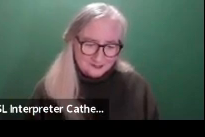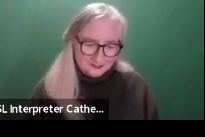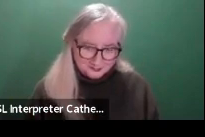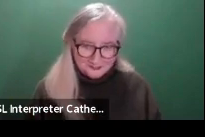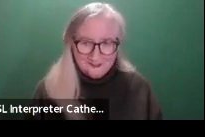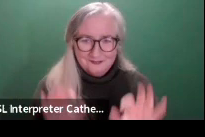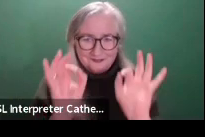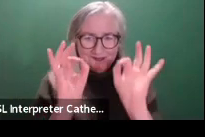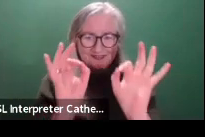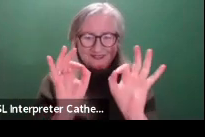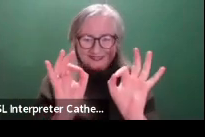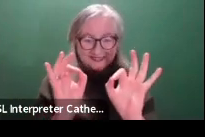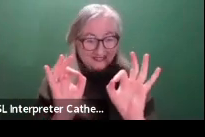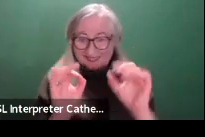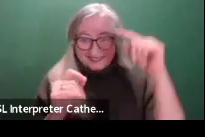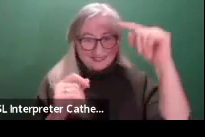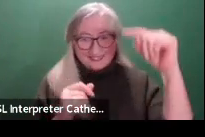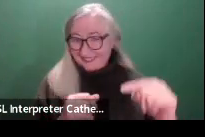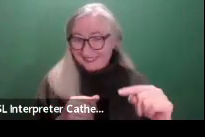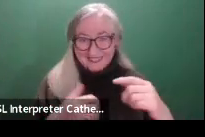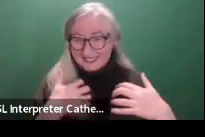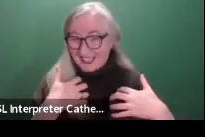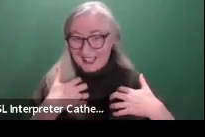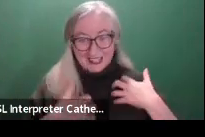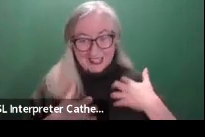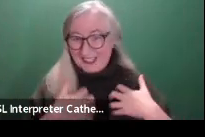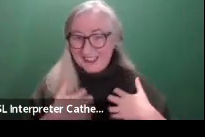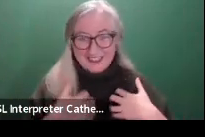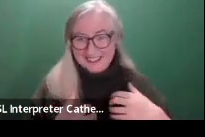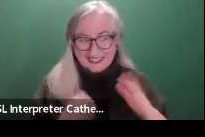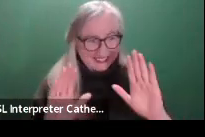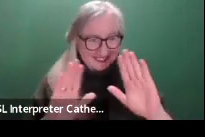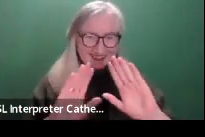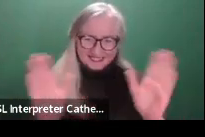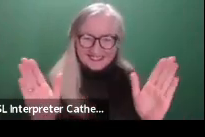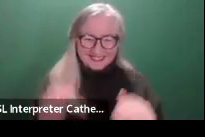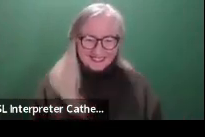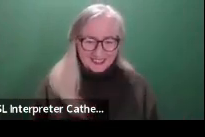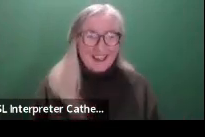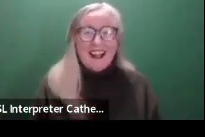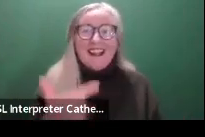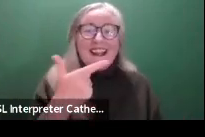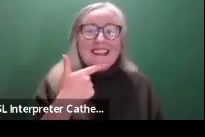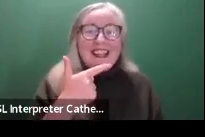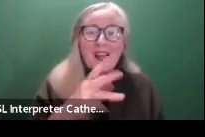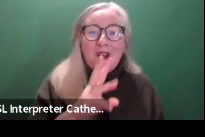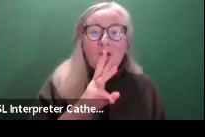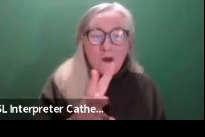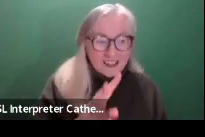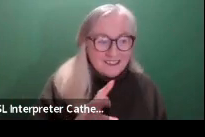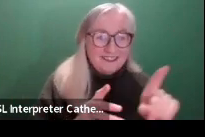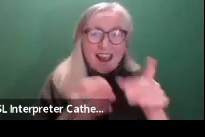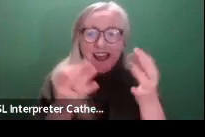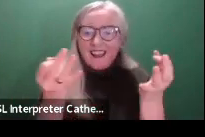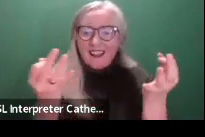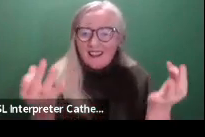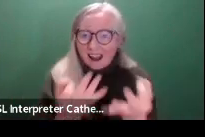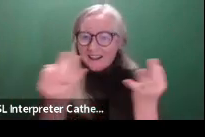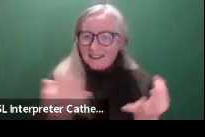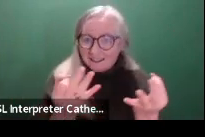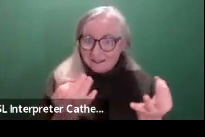Great, that's interesting. Certainly varied answers. Okay, second word, garden.